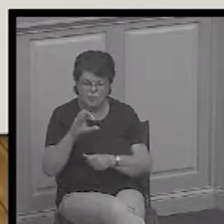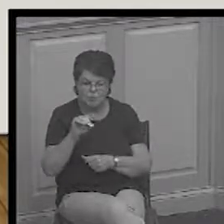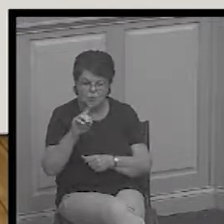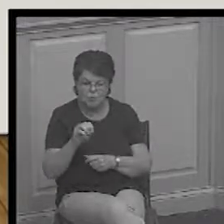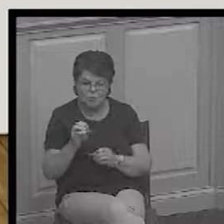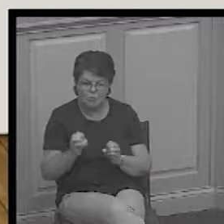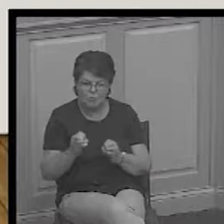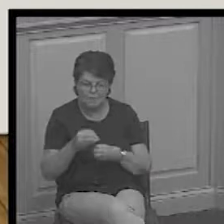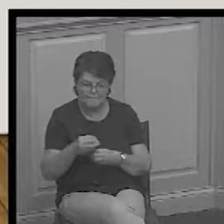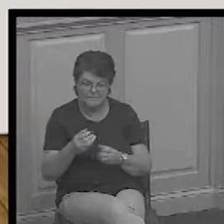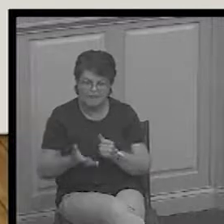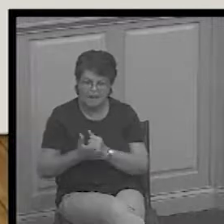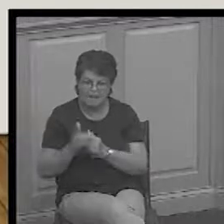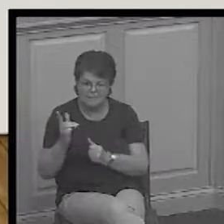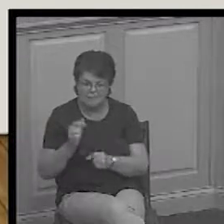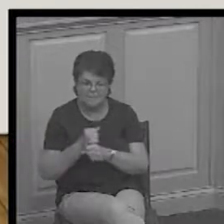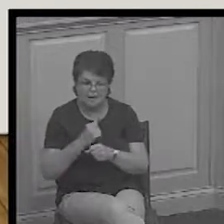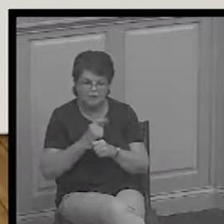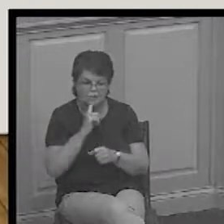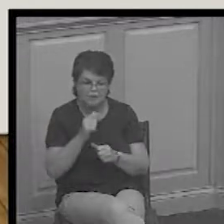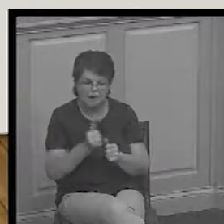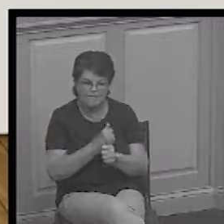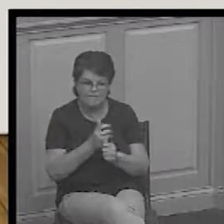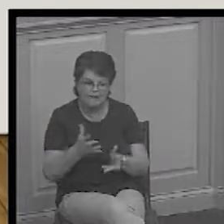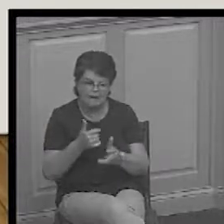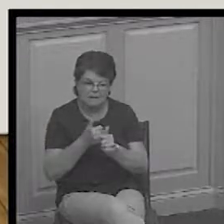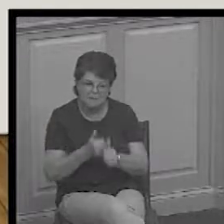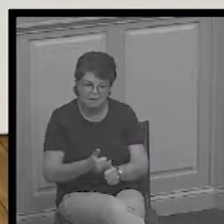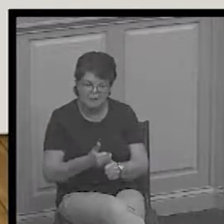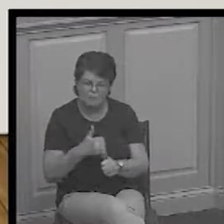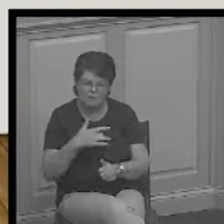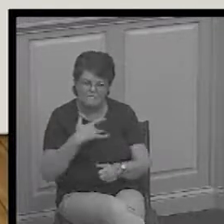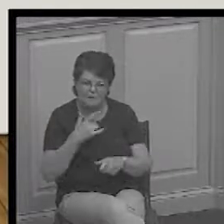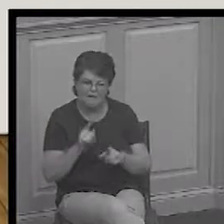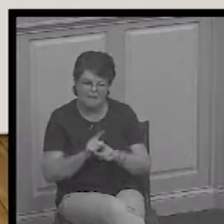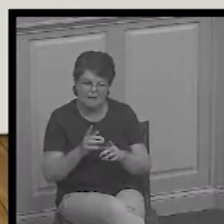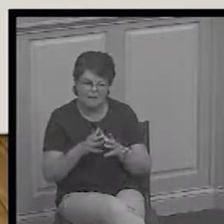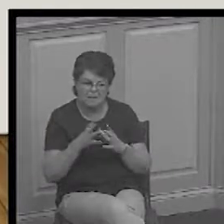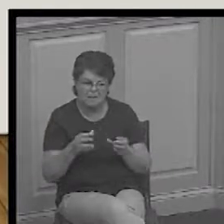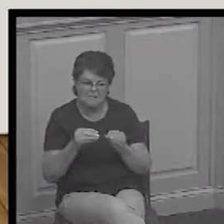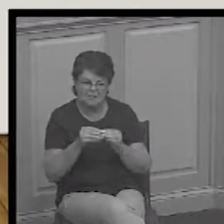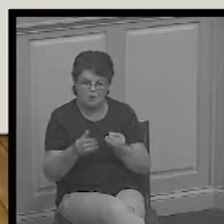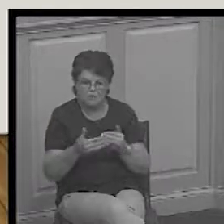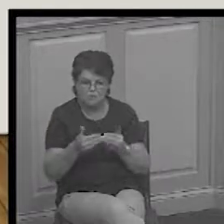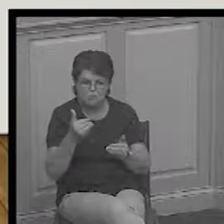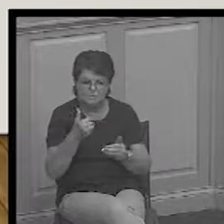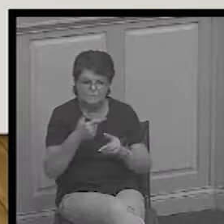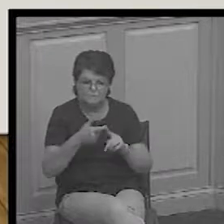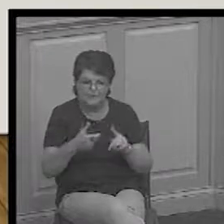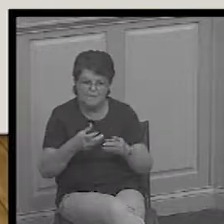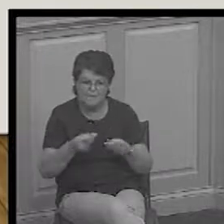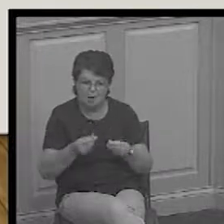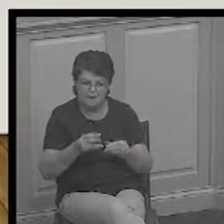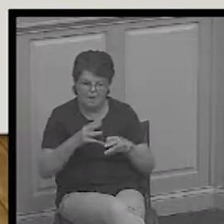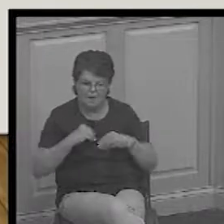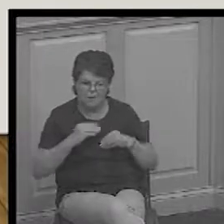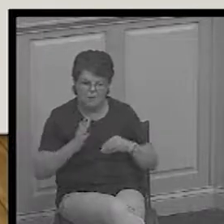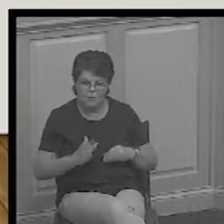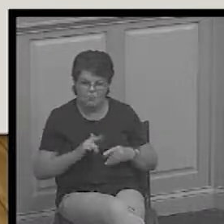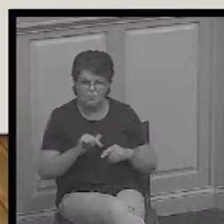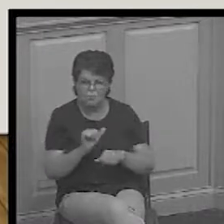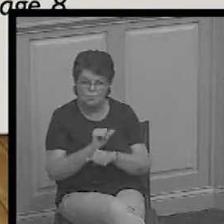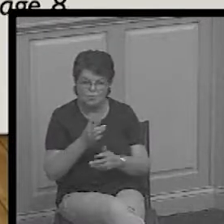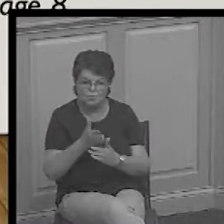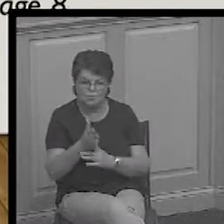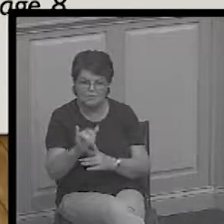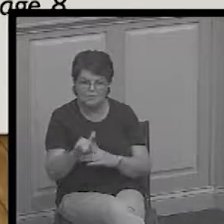the codes office make sure that everything is compliant. So we feel like it's much easier for the property owner to work through the process.